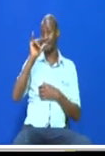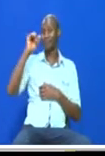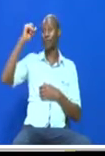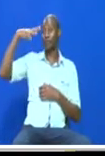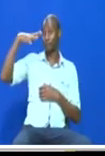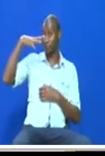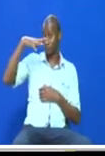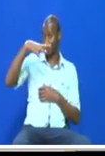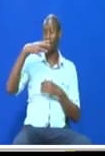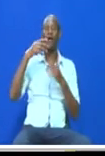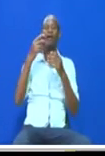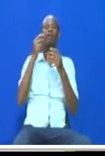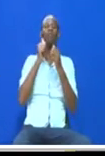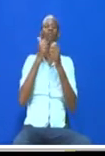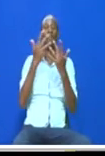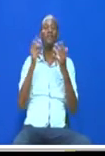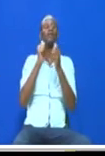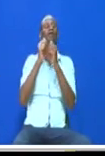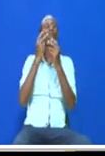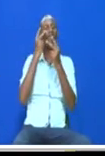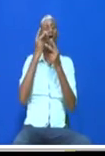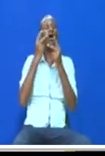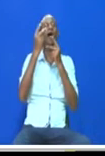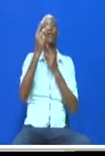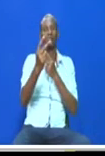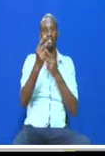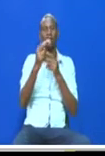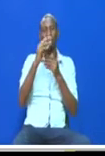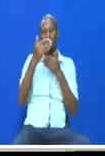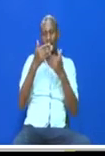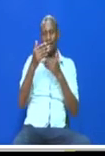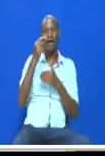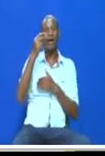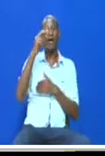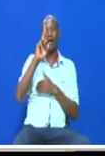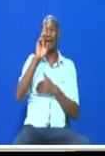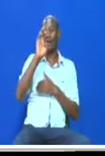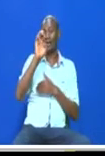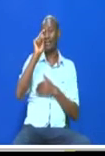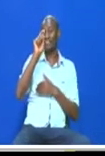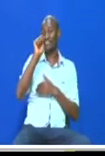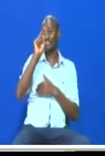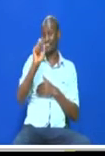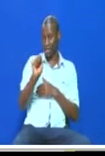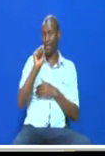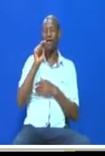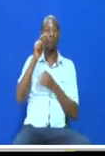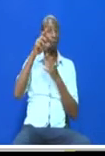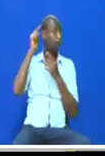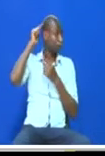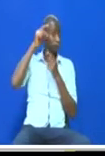object are focused at a point in front of the retina. That is where they converge, and for that